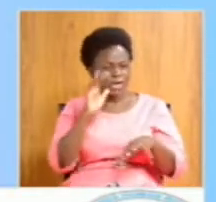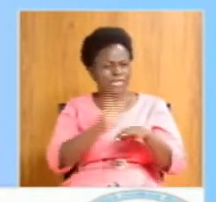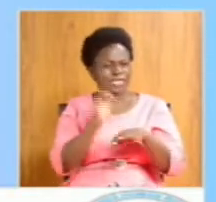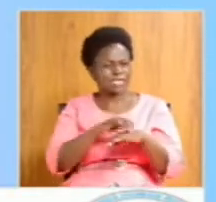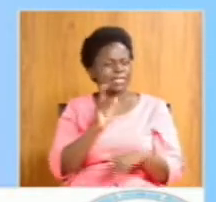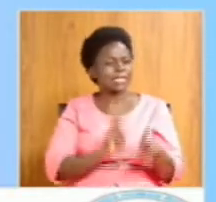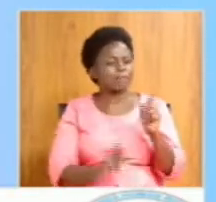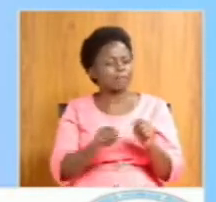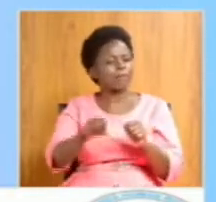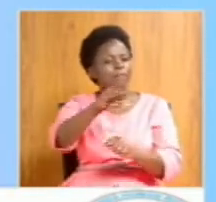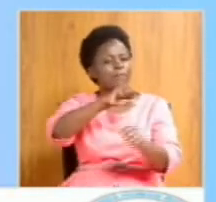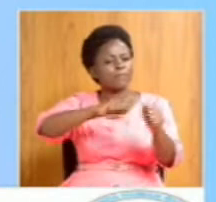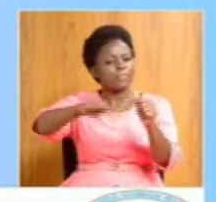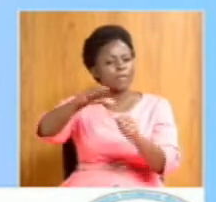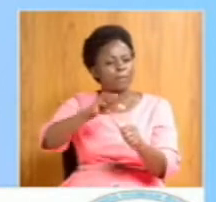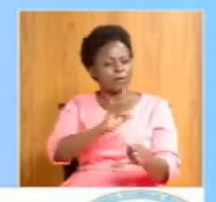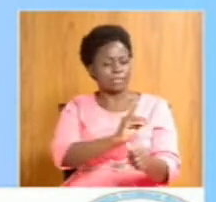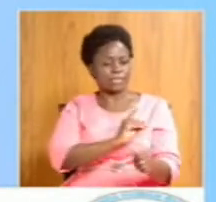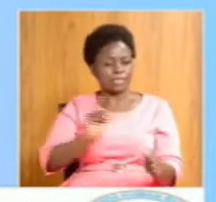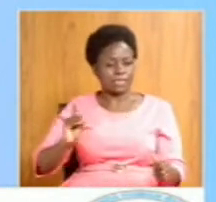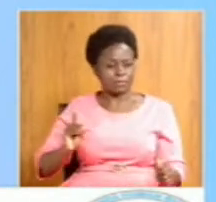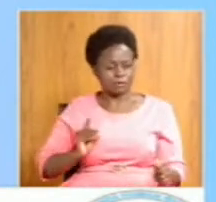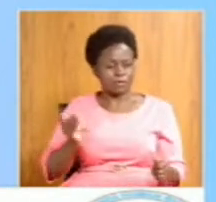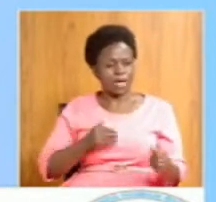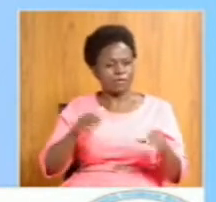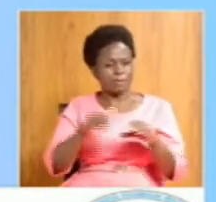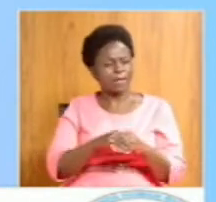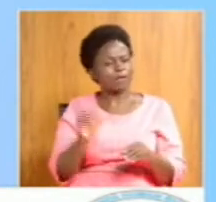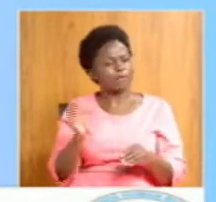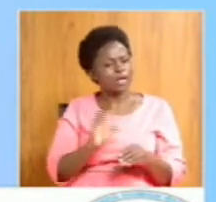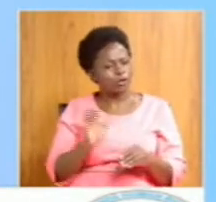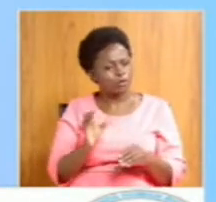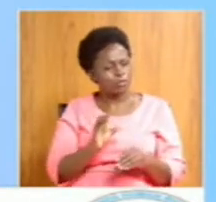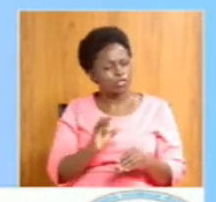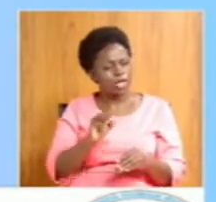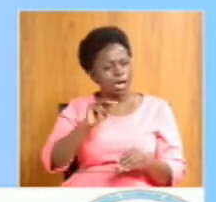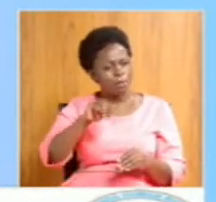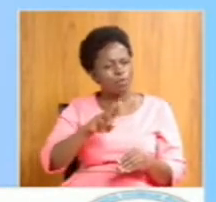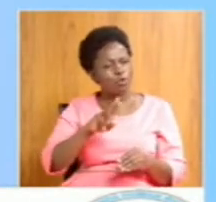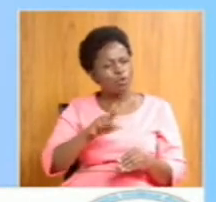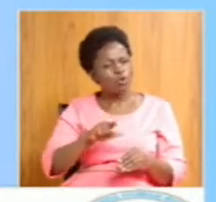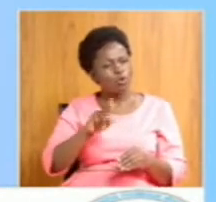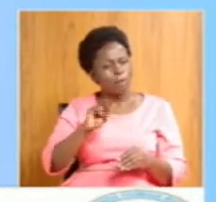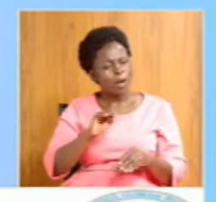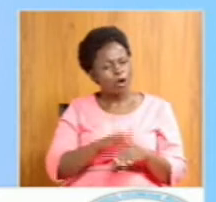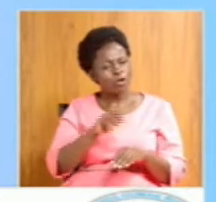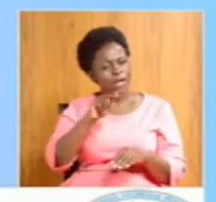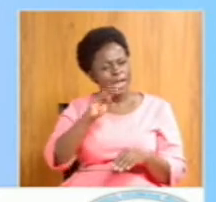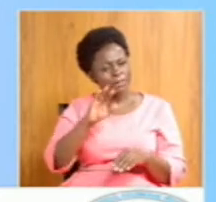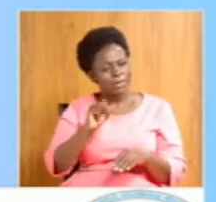sensitizing people about democracy. And we have a member of the commission, Commissioner Murumba, right now on NBS. And